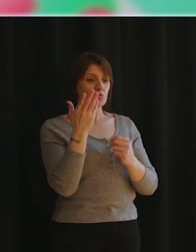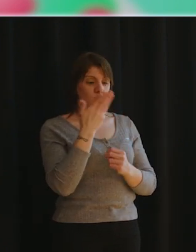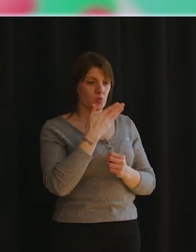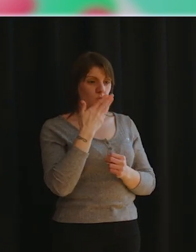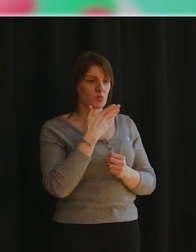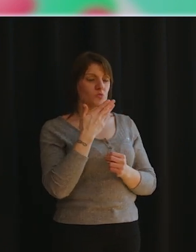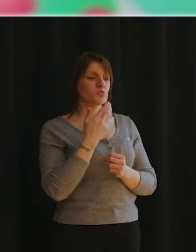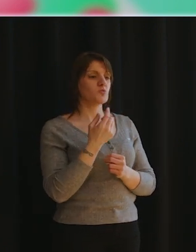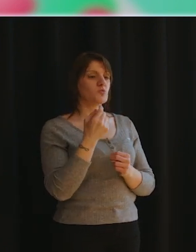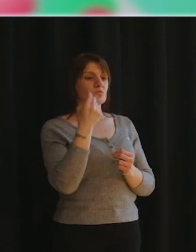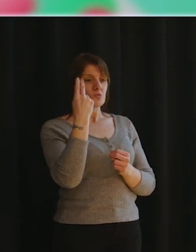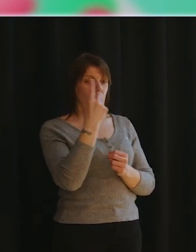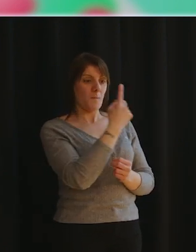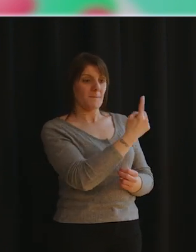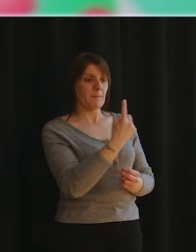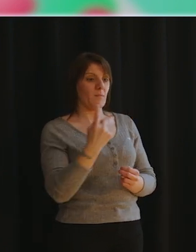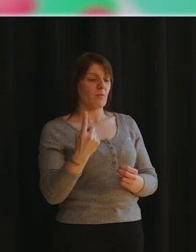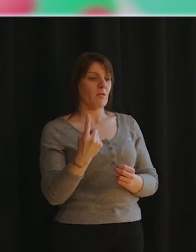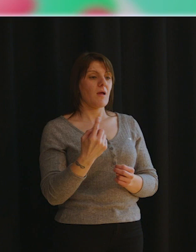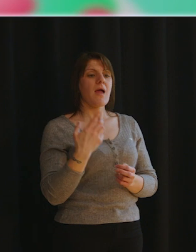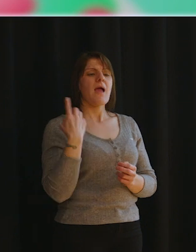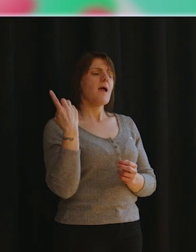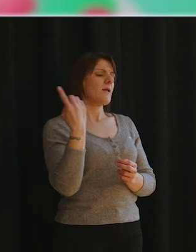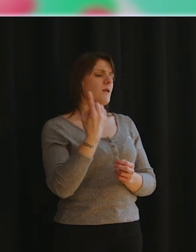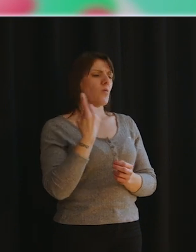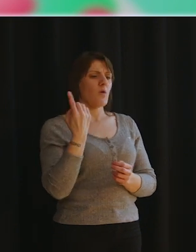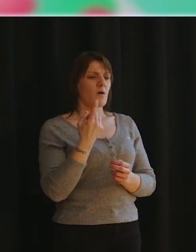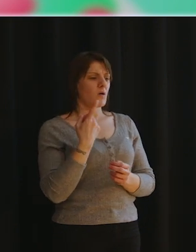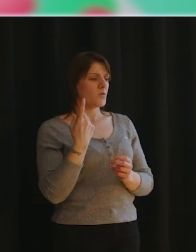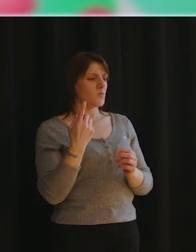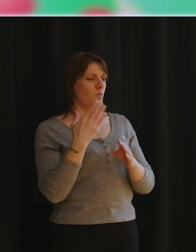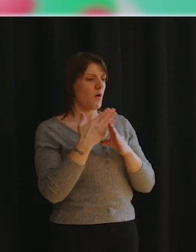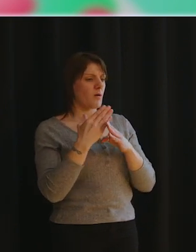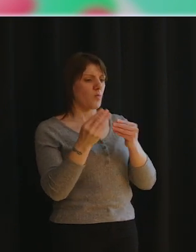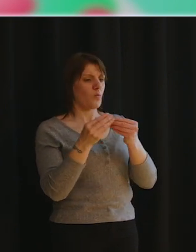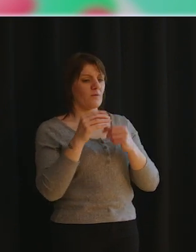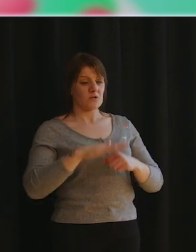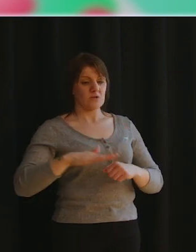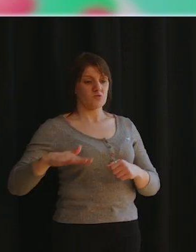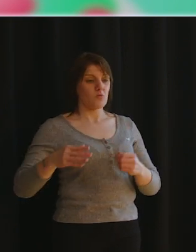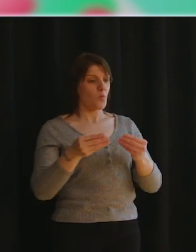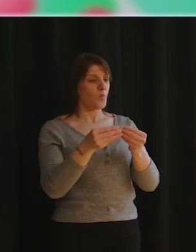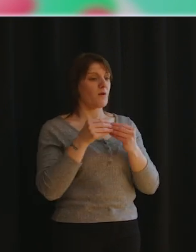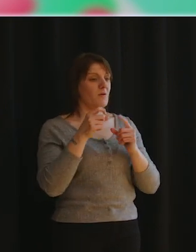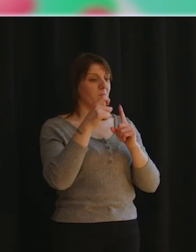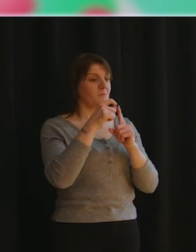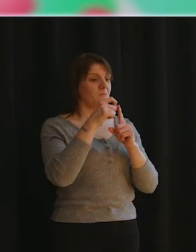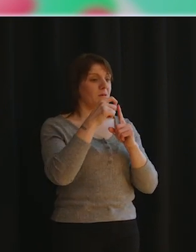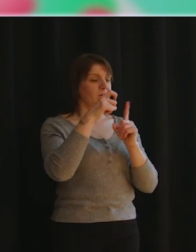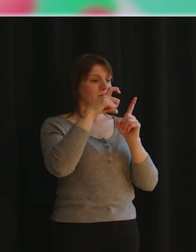working with children with a PDA profile.